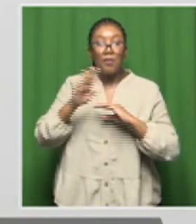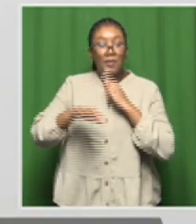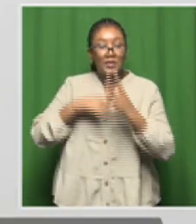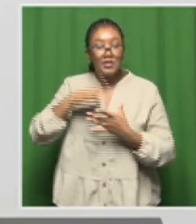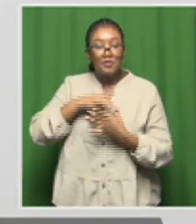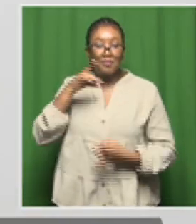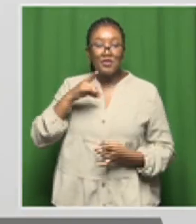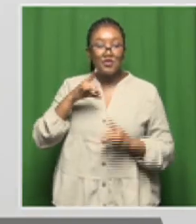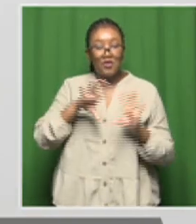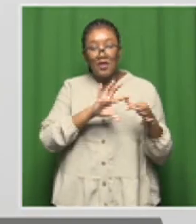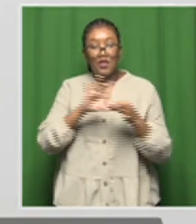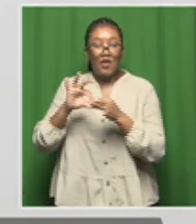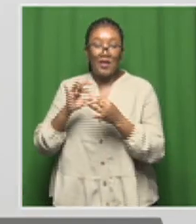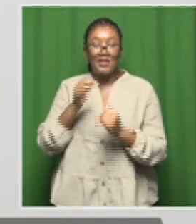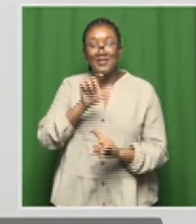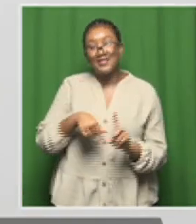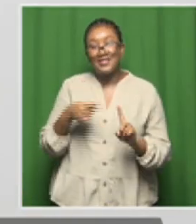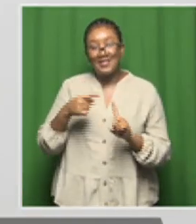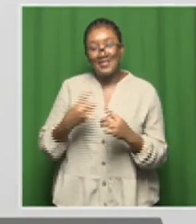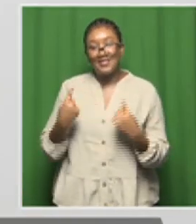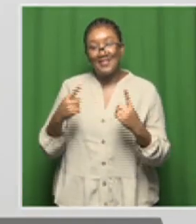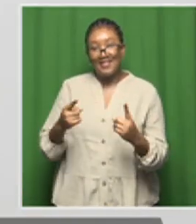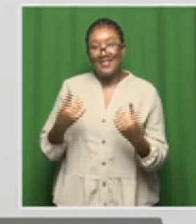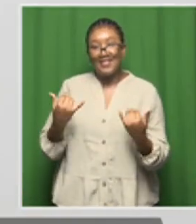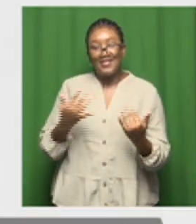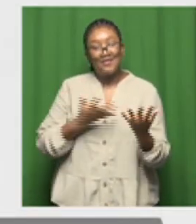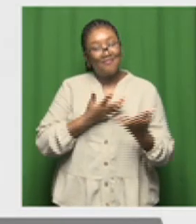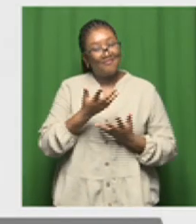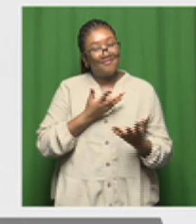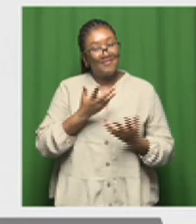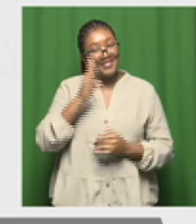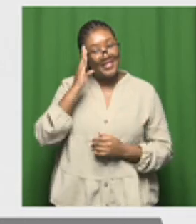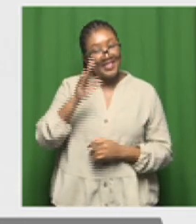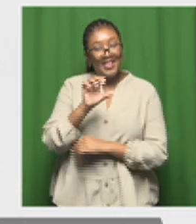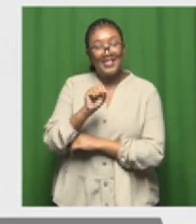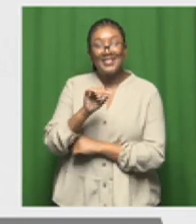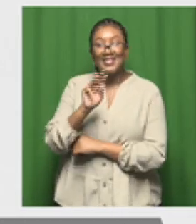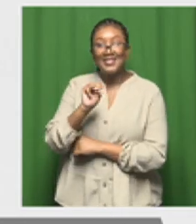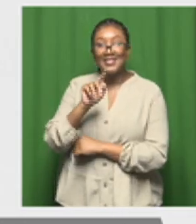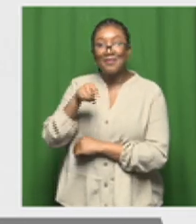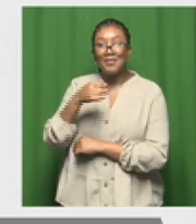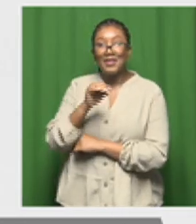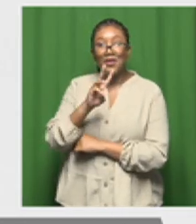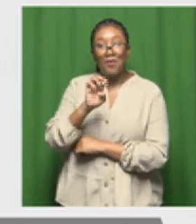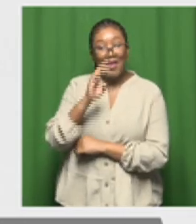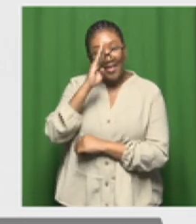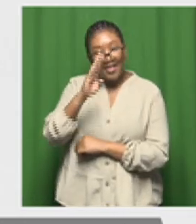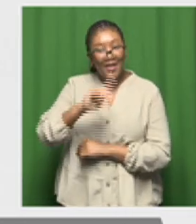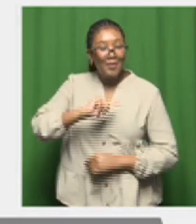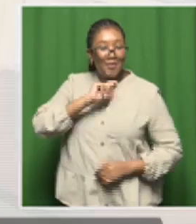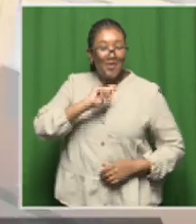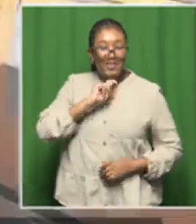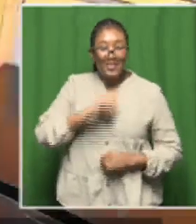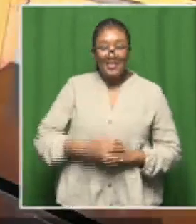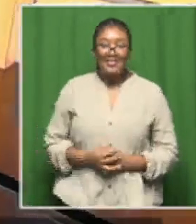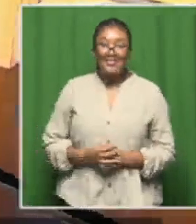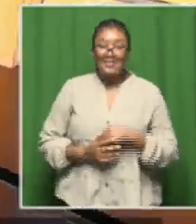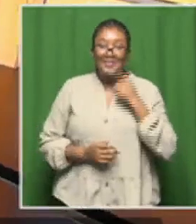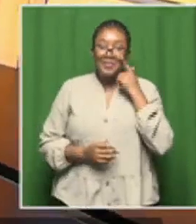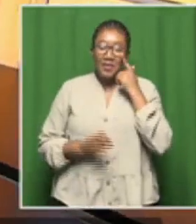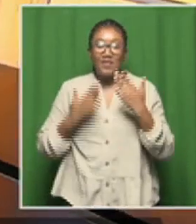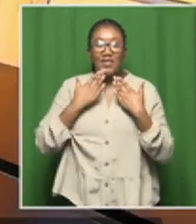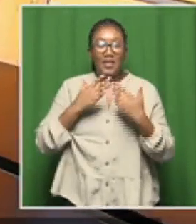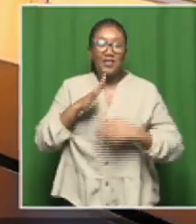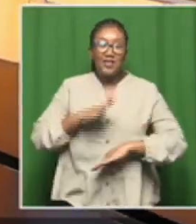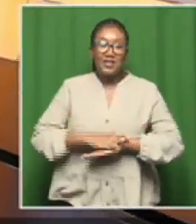as well. So she joins us here in studio to chat a little bit further. Simphiwe, good morning. Hi. Thank you for making time to be with us here today. Thank you so much.